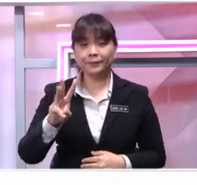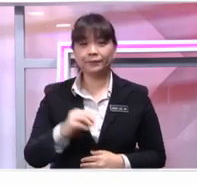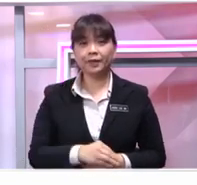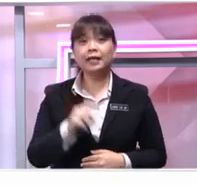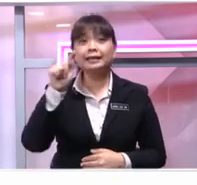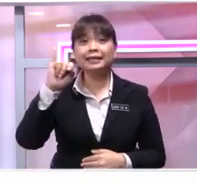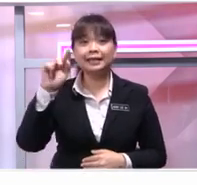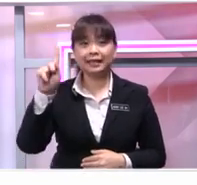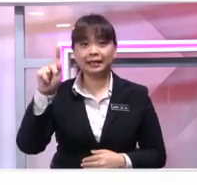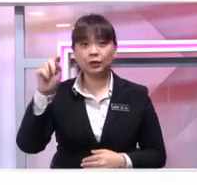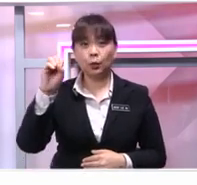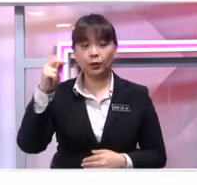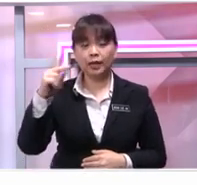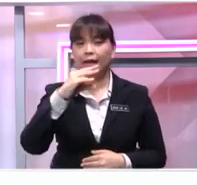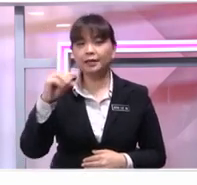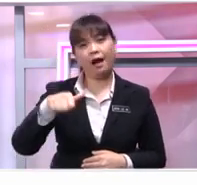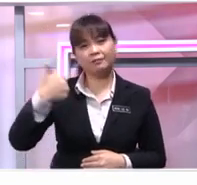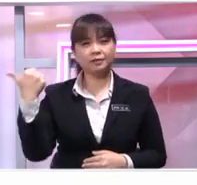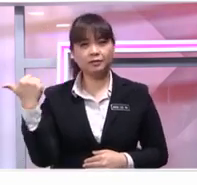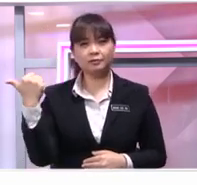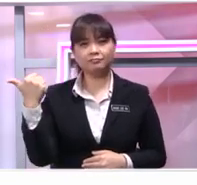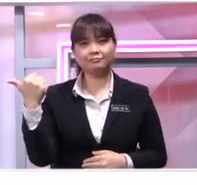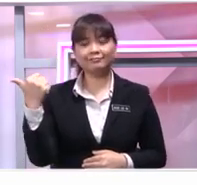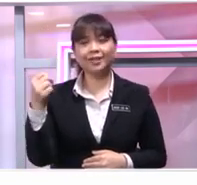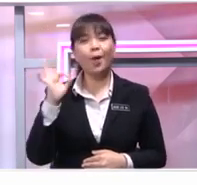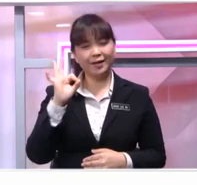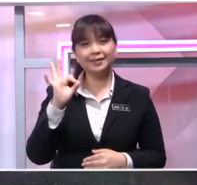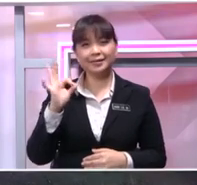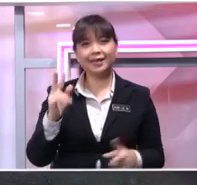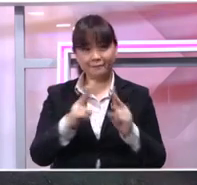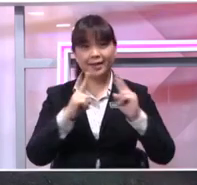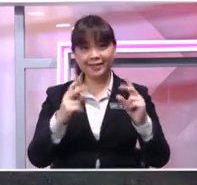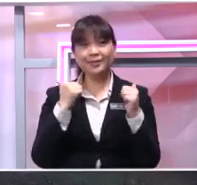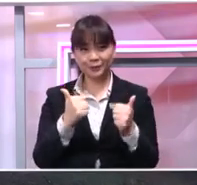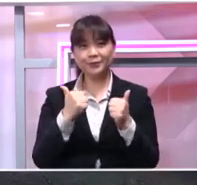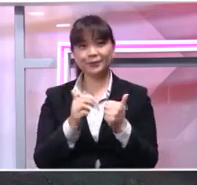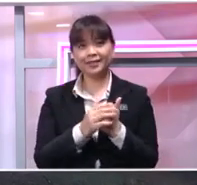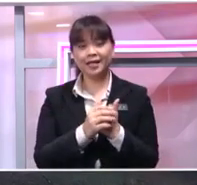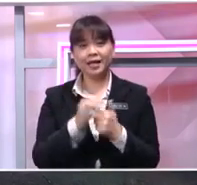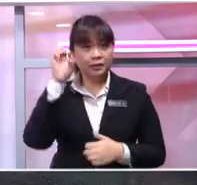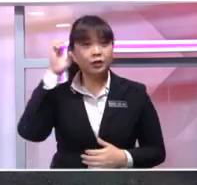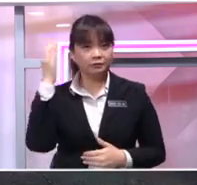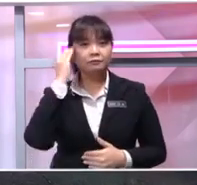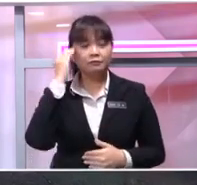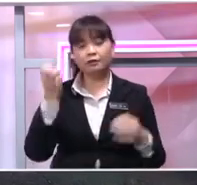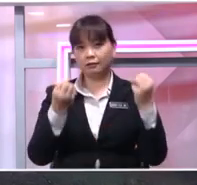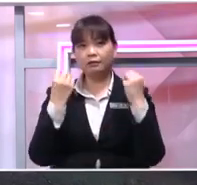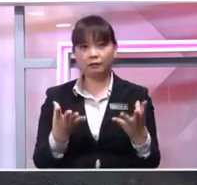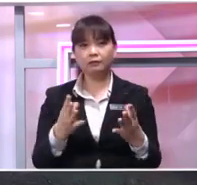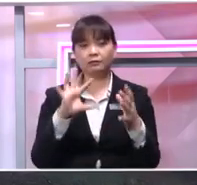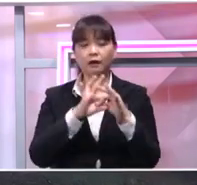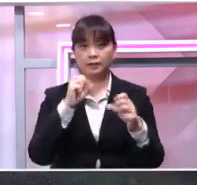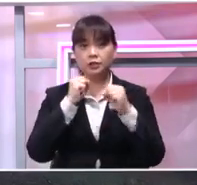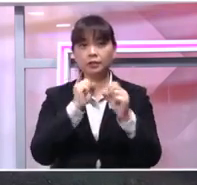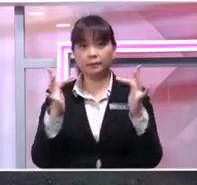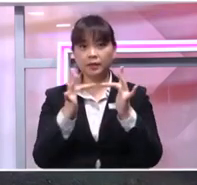TikTok, also, and others. Okay, good job. All right. She knows a lot about yes. social media